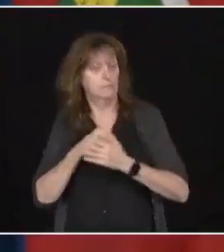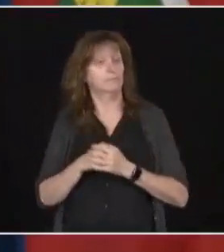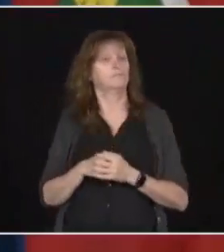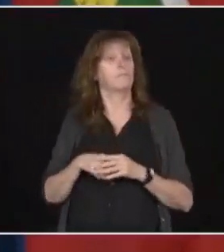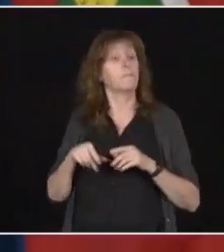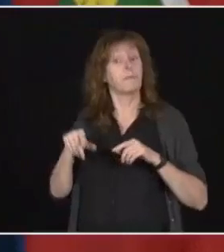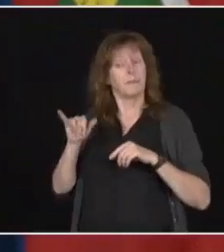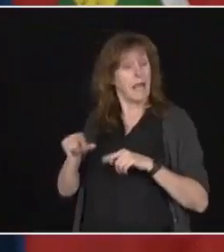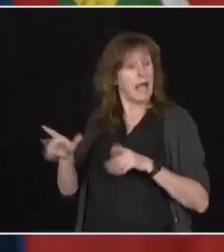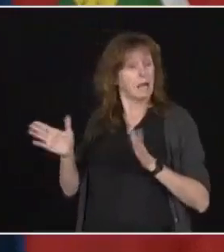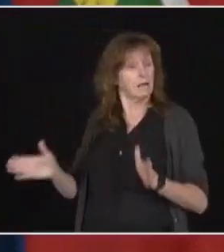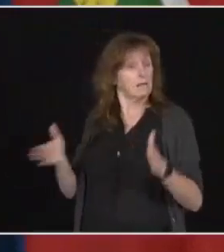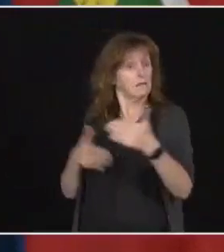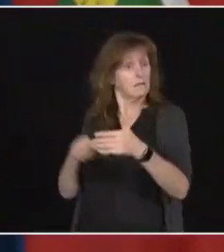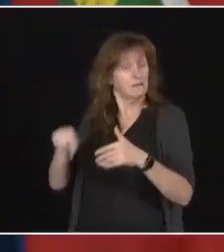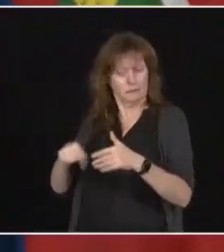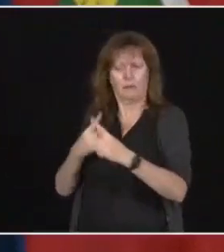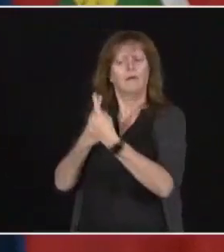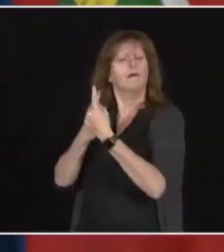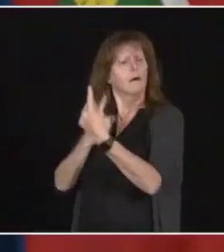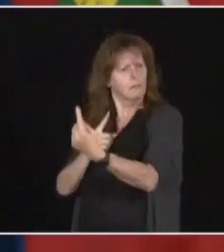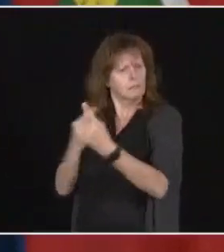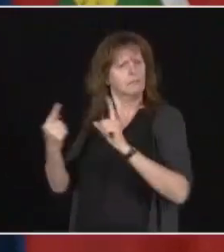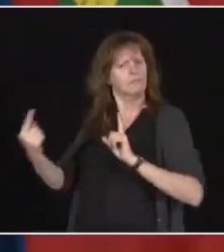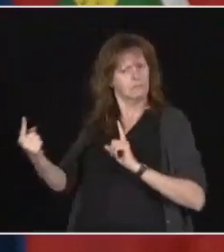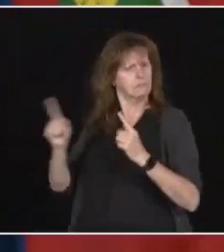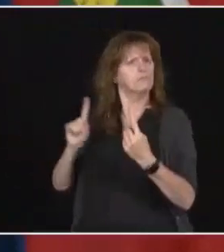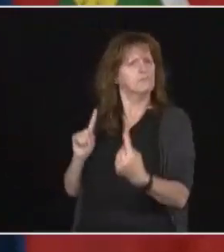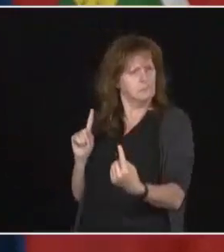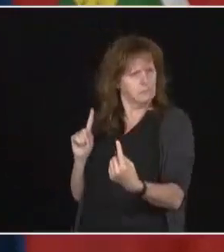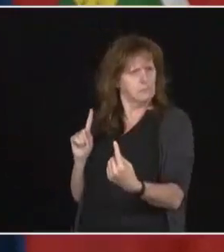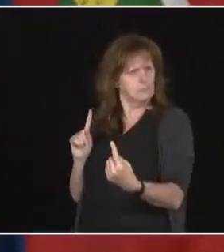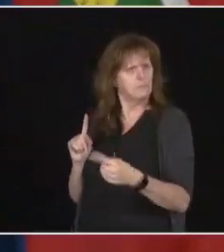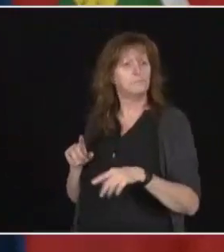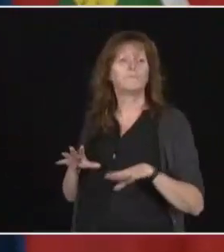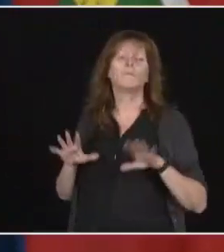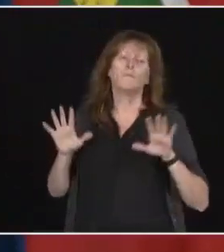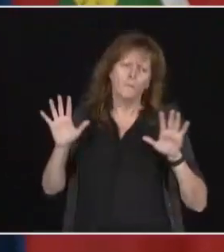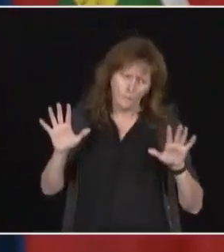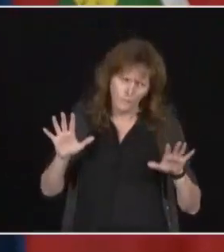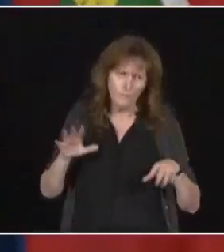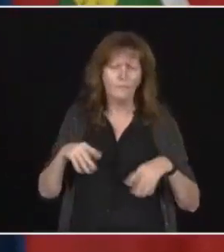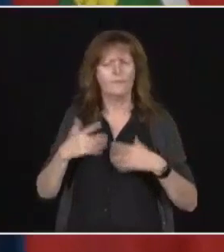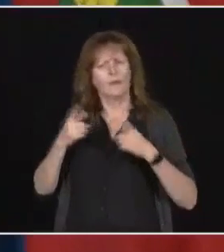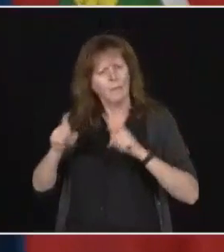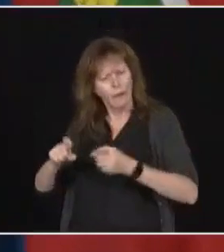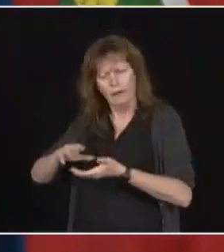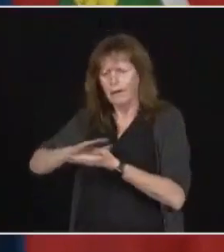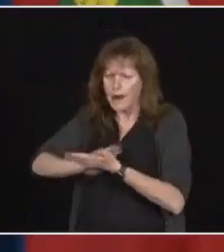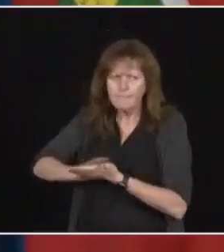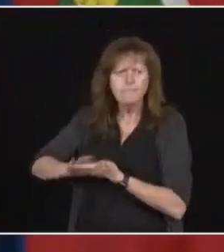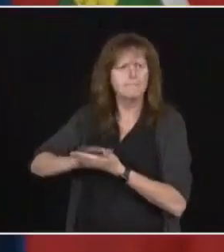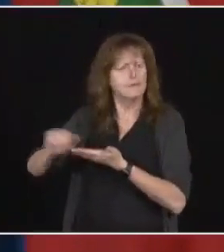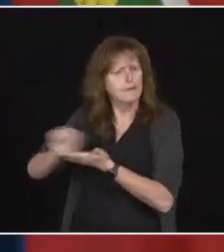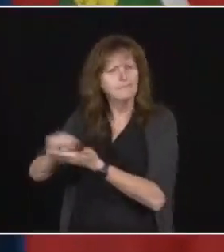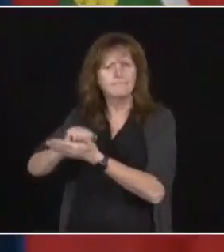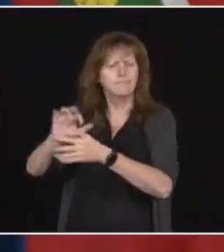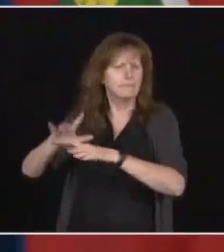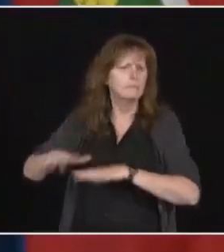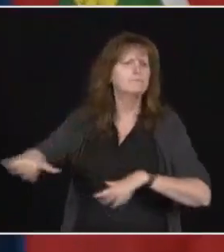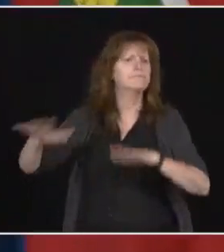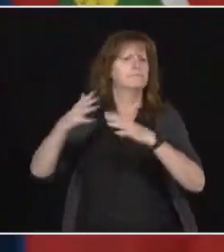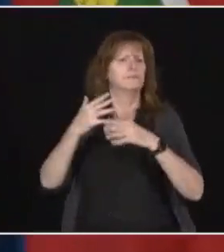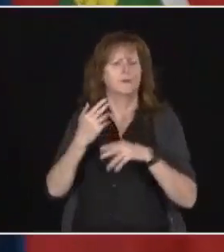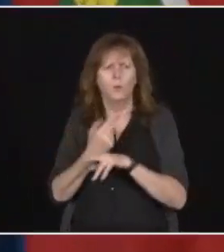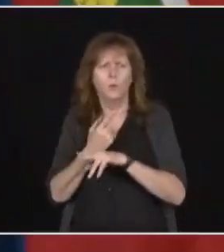maintained throughout. Obvious rules that we've always referred to with respect to sanitizing and proper use of equipment and facilities will be maintained.